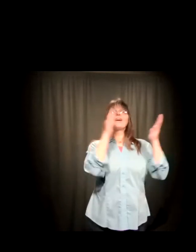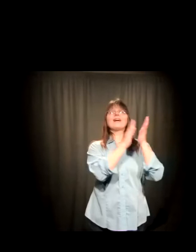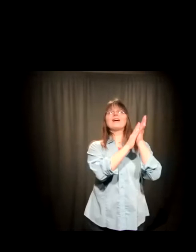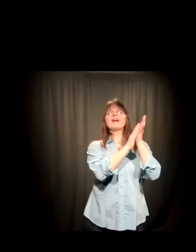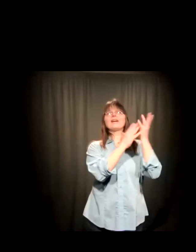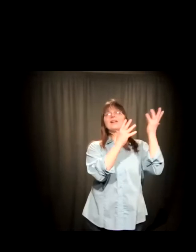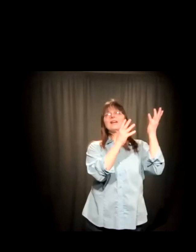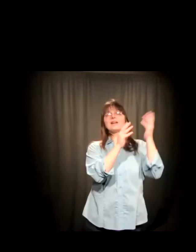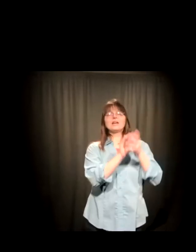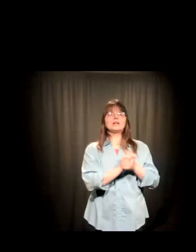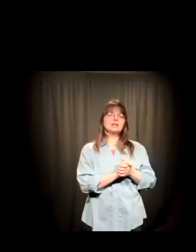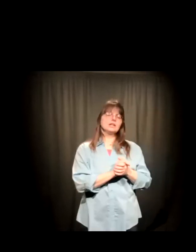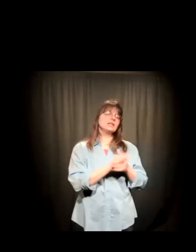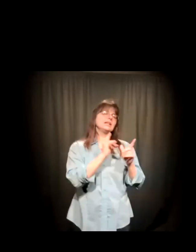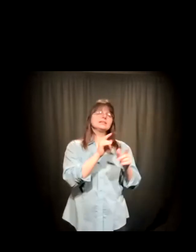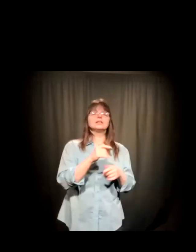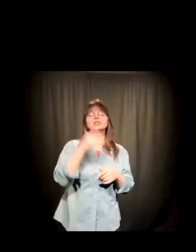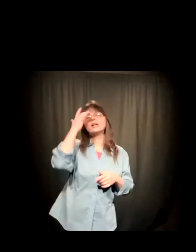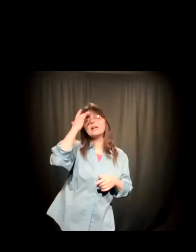known as a plucky inventor.